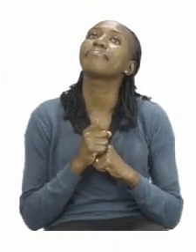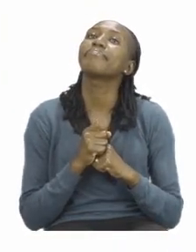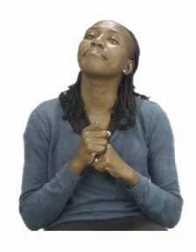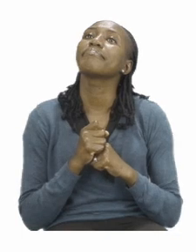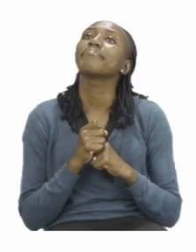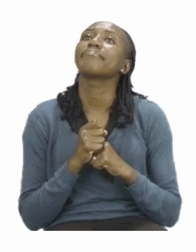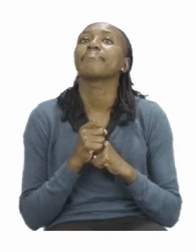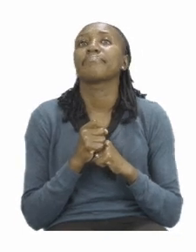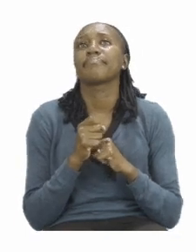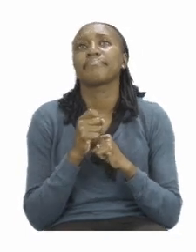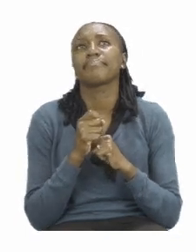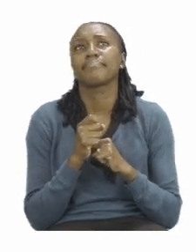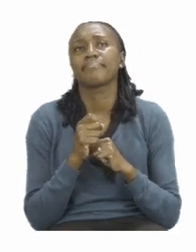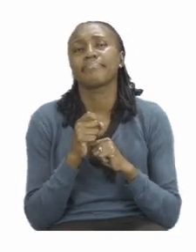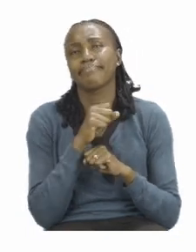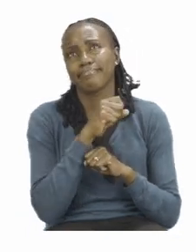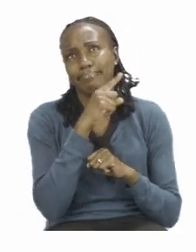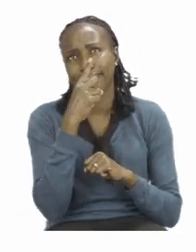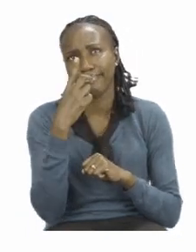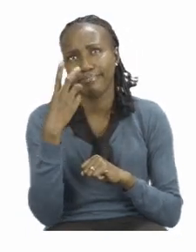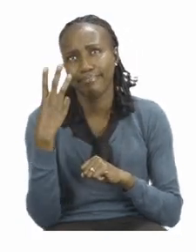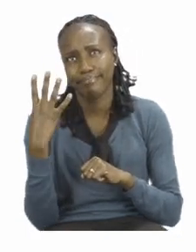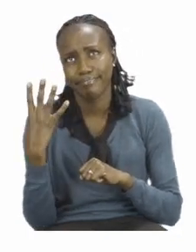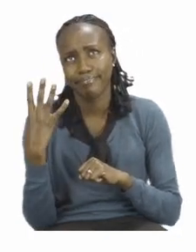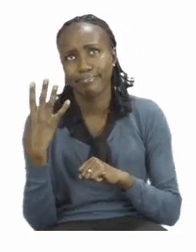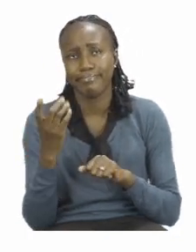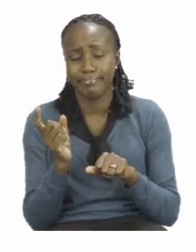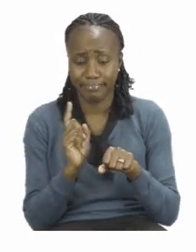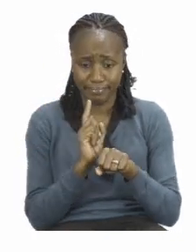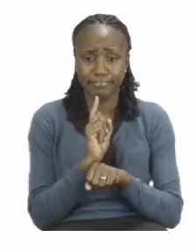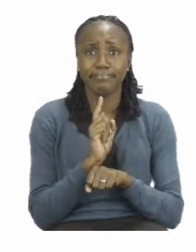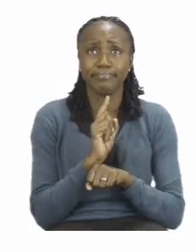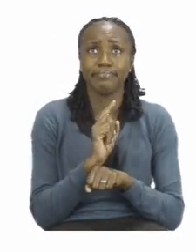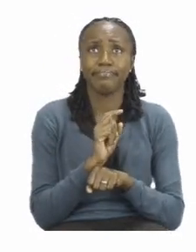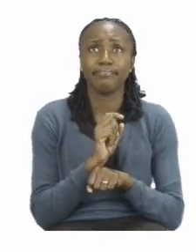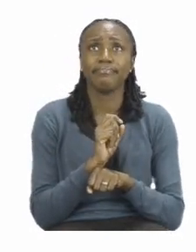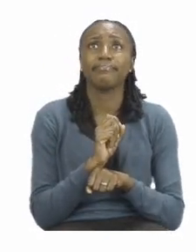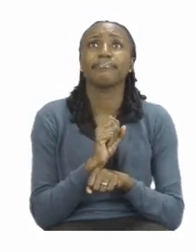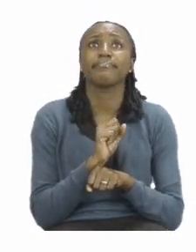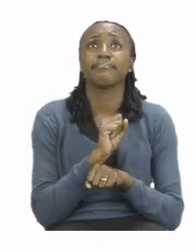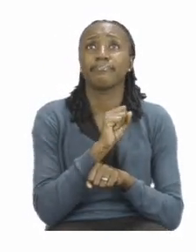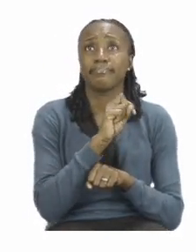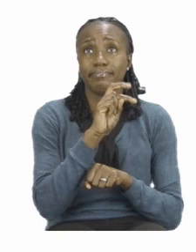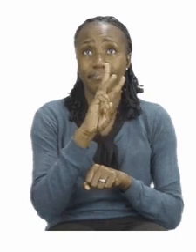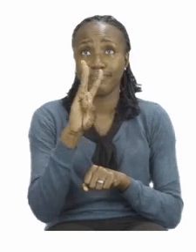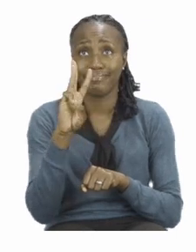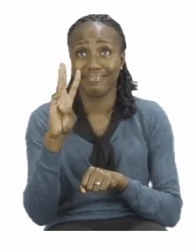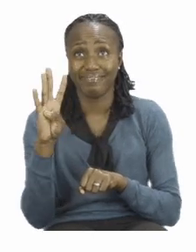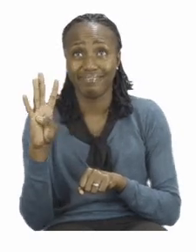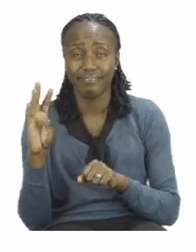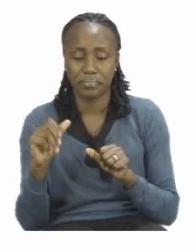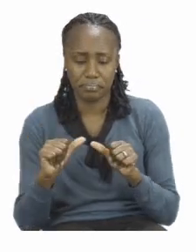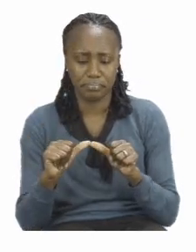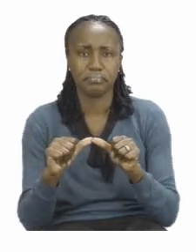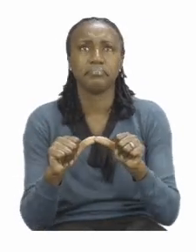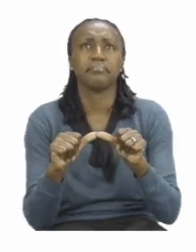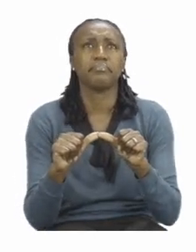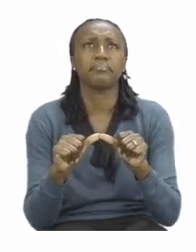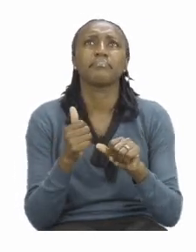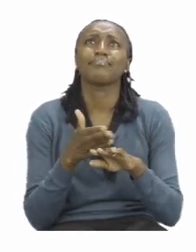to be counting. The first thing we're going to do is count forward or count on, and then we are going to